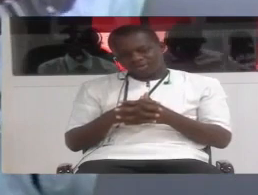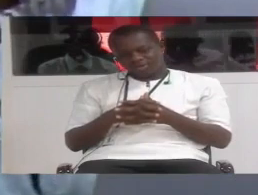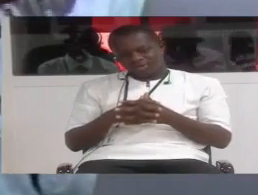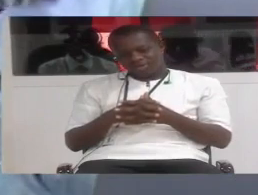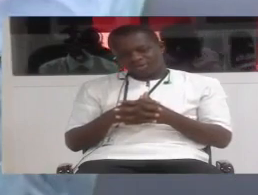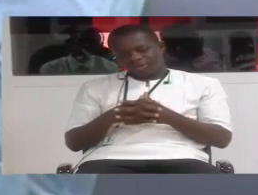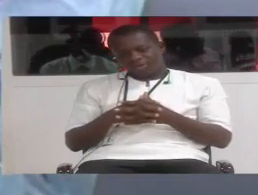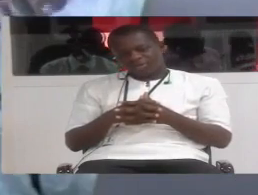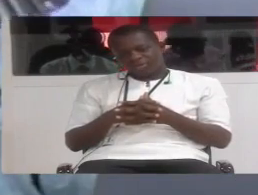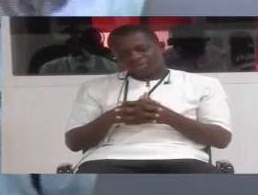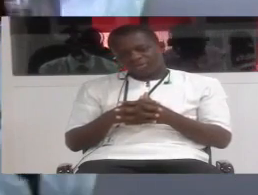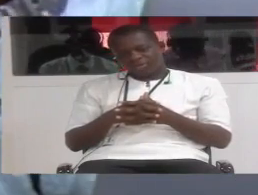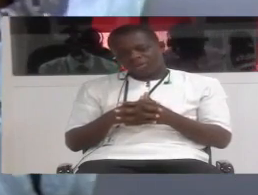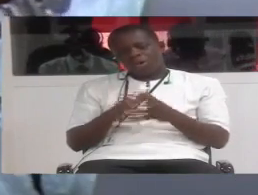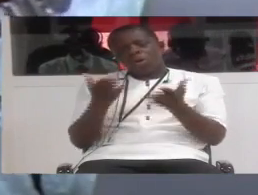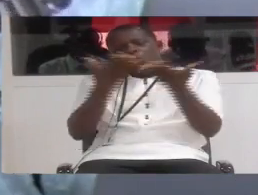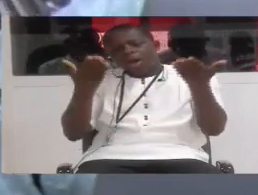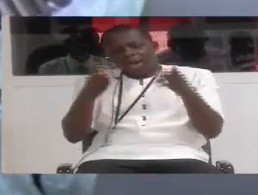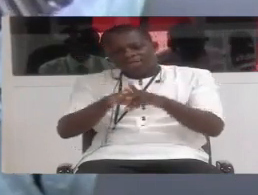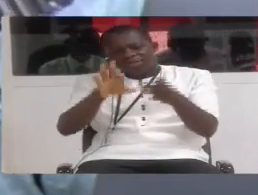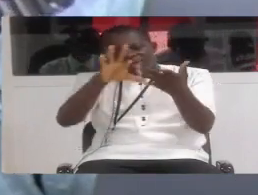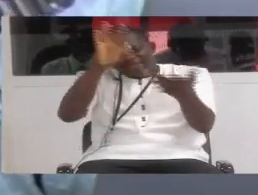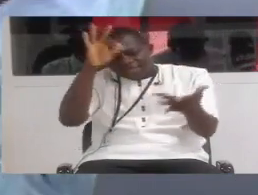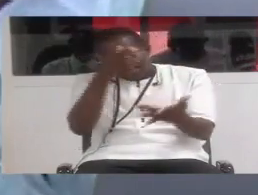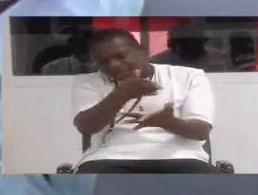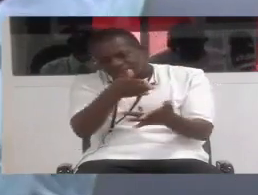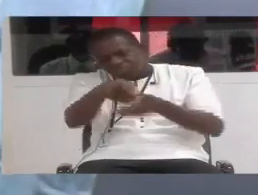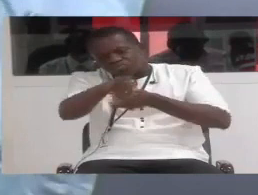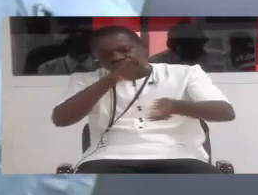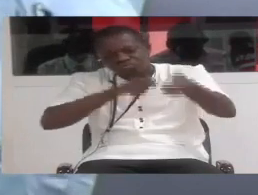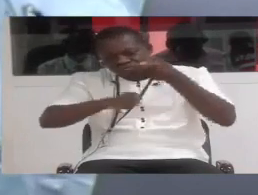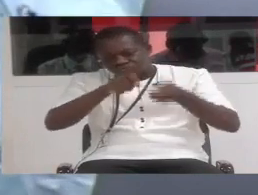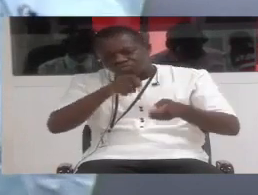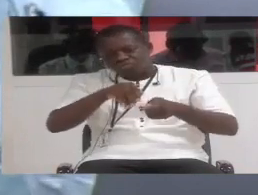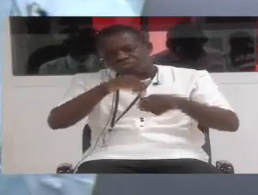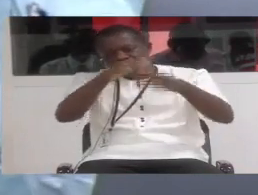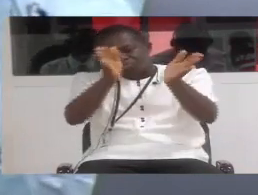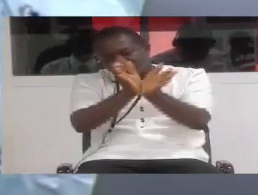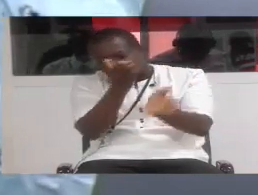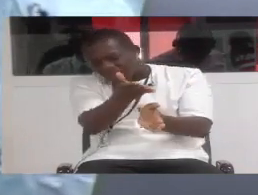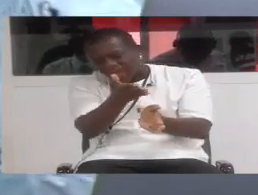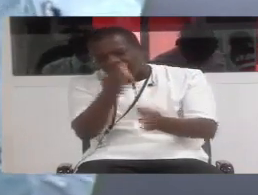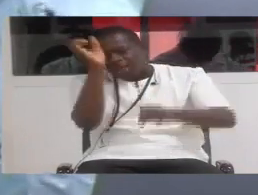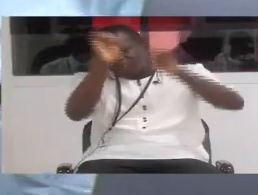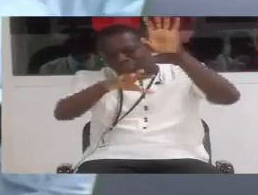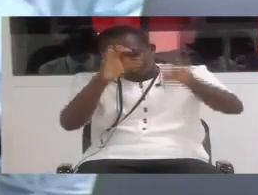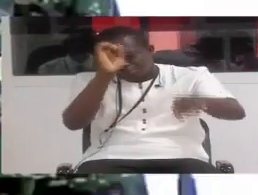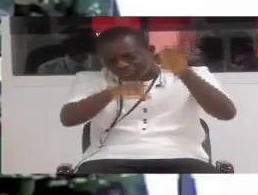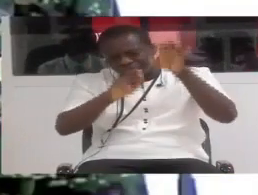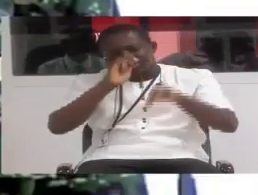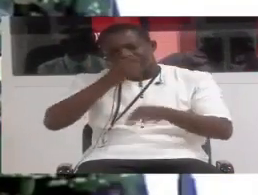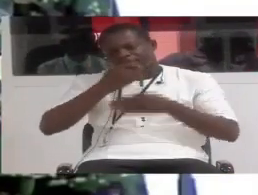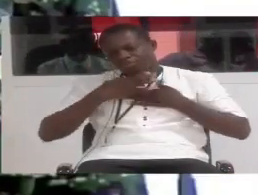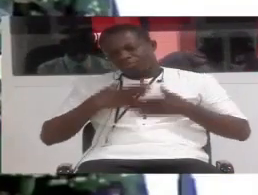why was that well chosen for disposal of the bodies? Lutax ngeen tan aten